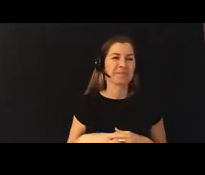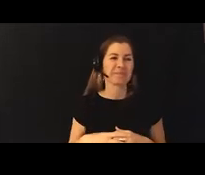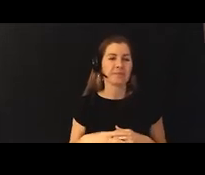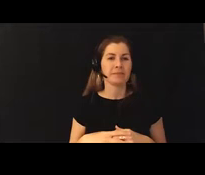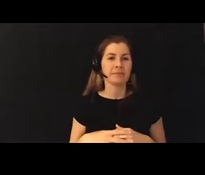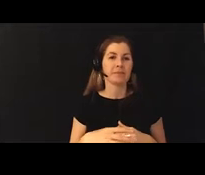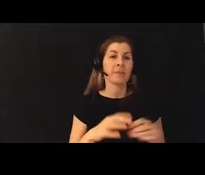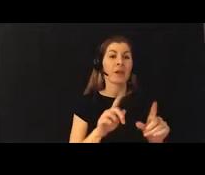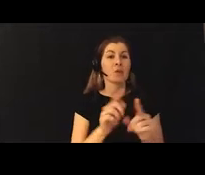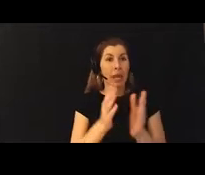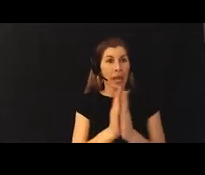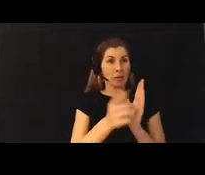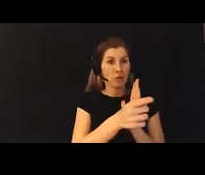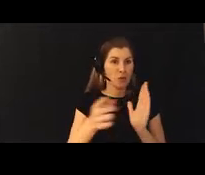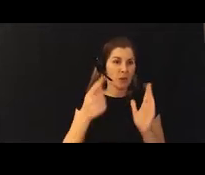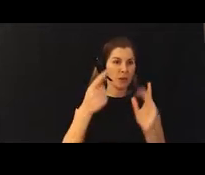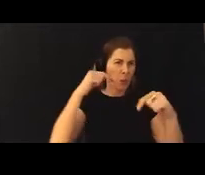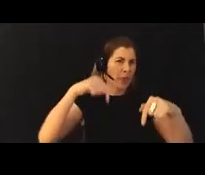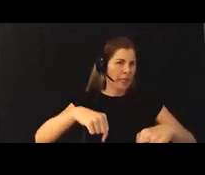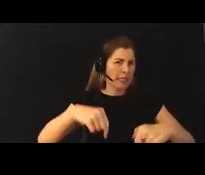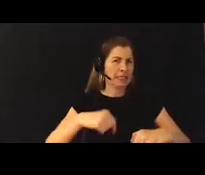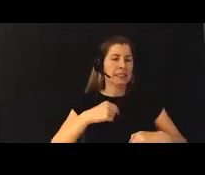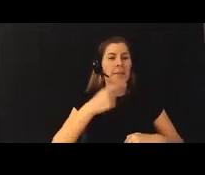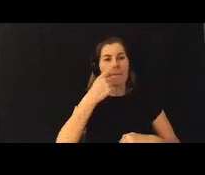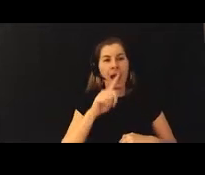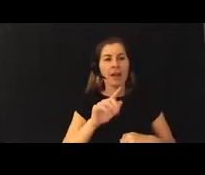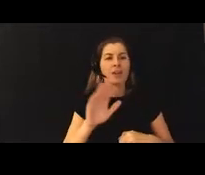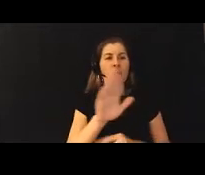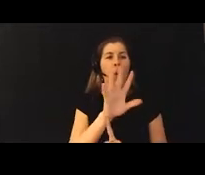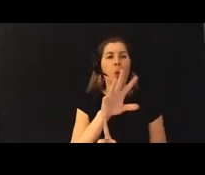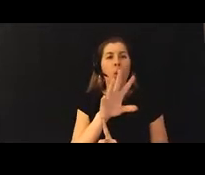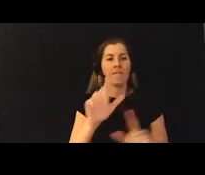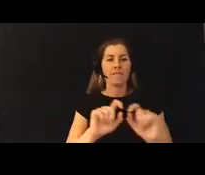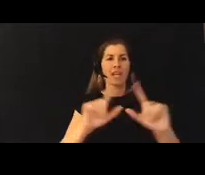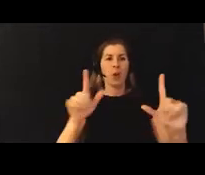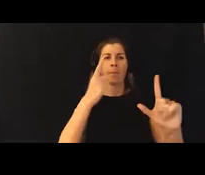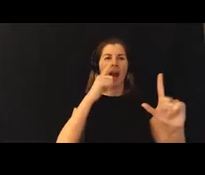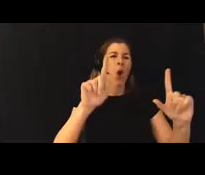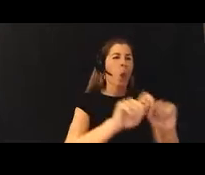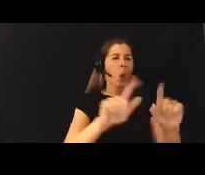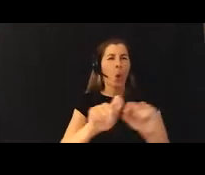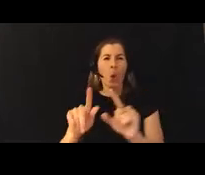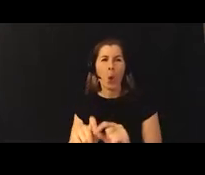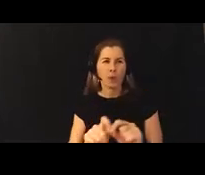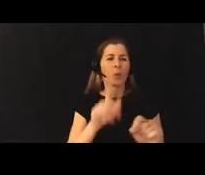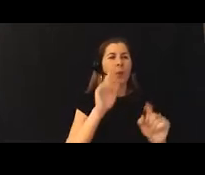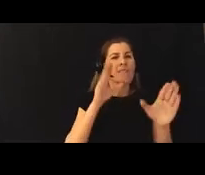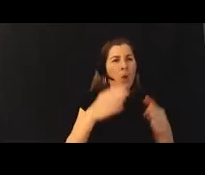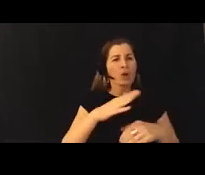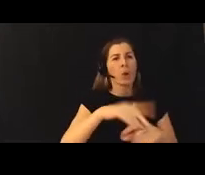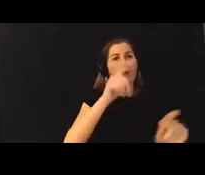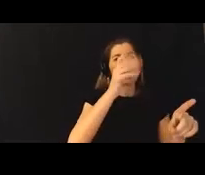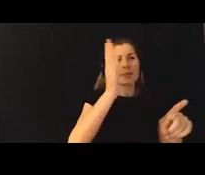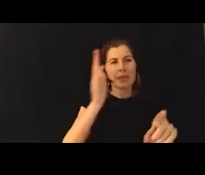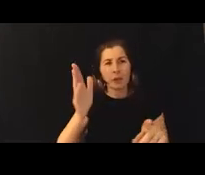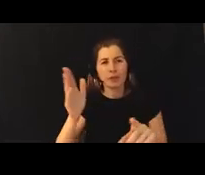And we are asking everyone for this session to pull down your webcams so that we can focus on the presenters. And I'll go ahead and just pull down webcams